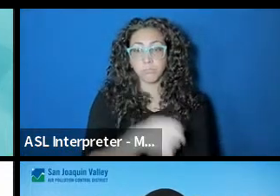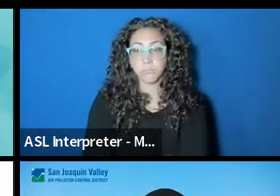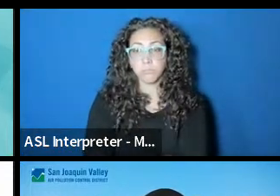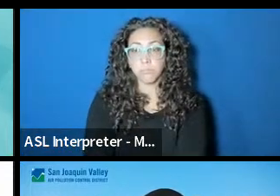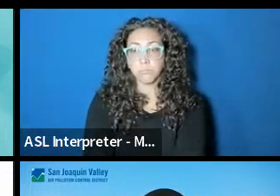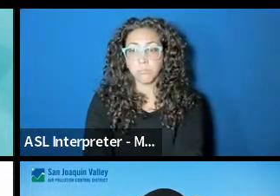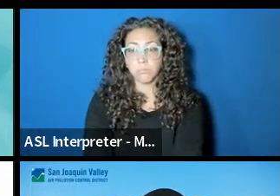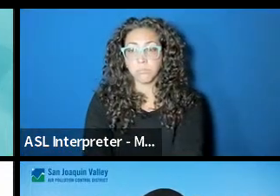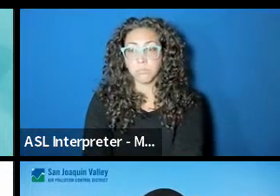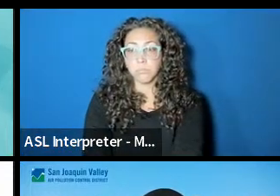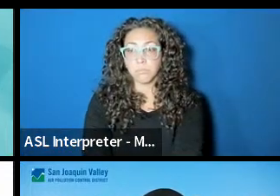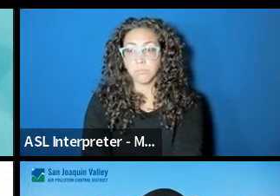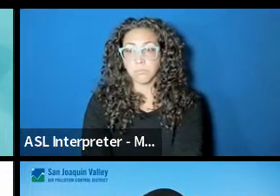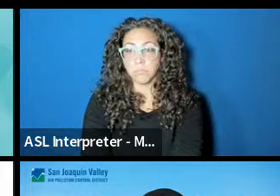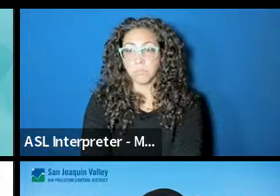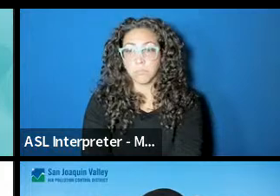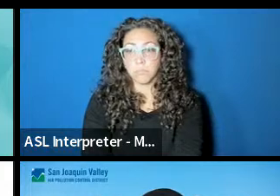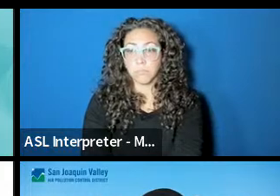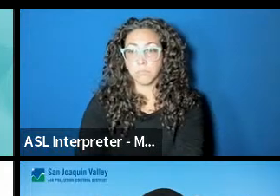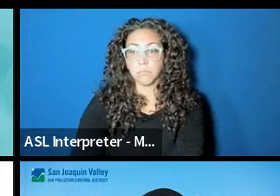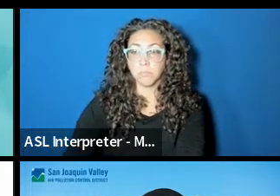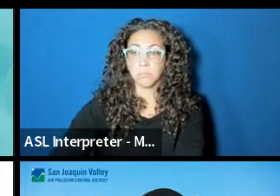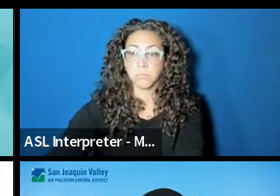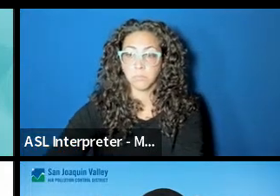No, he needs to. Okay.